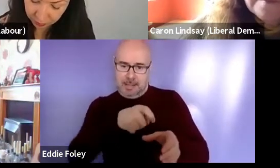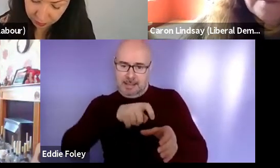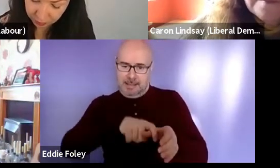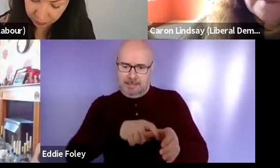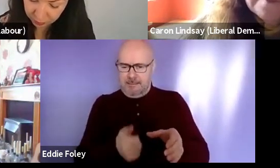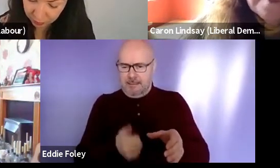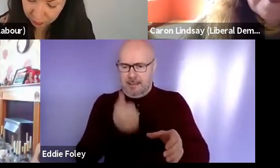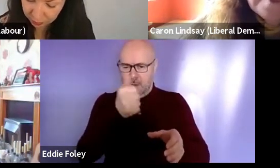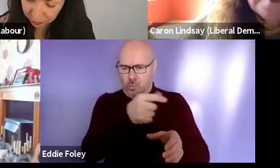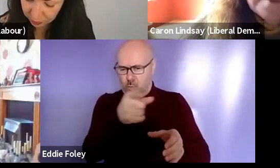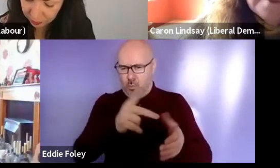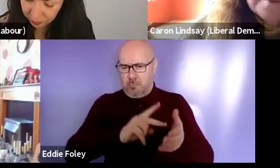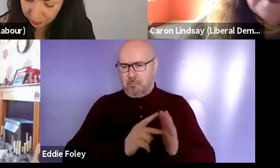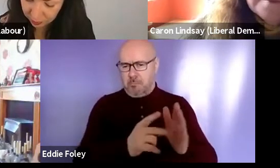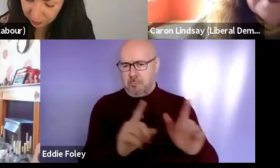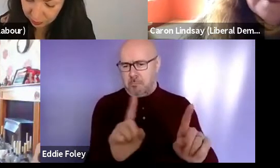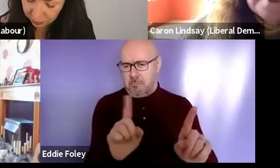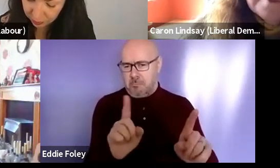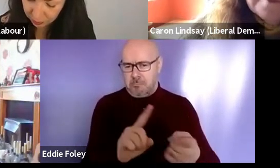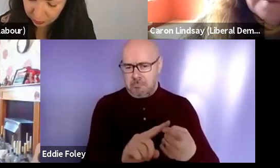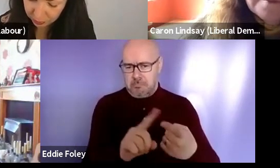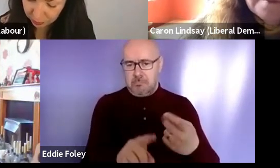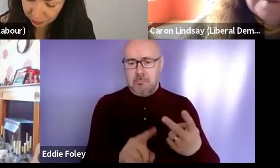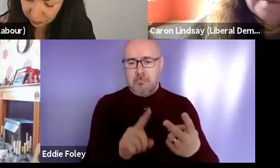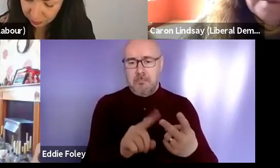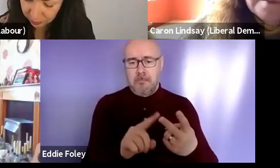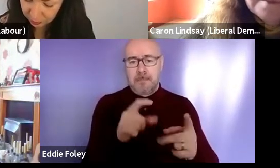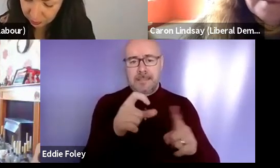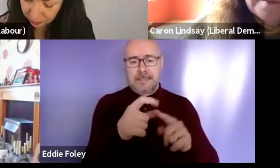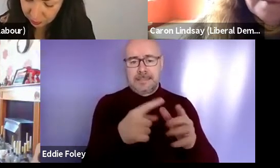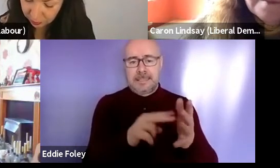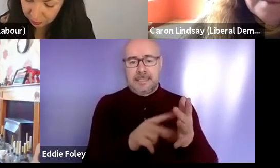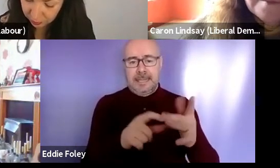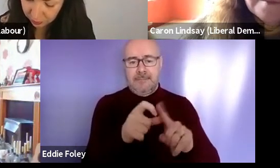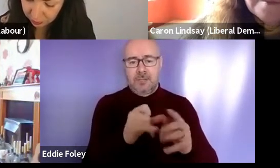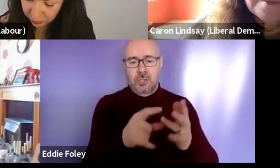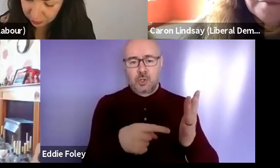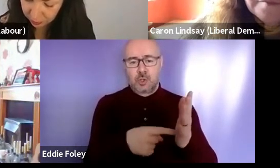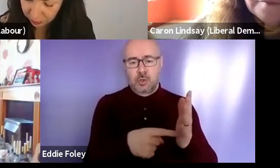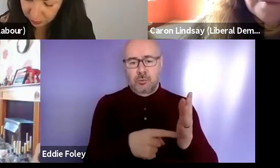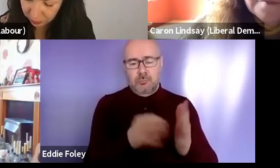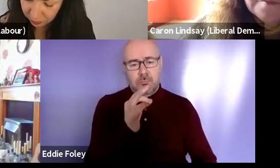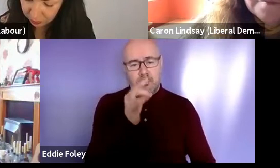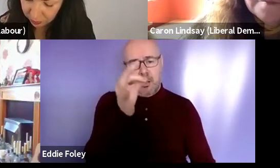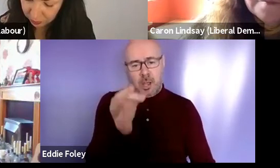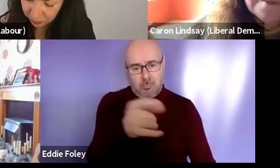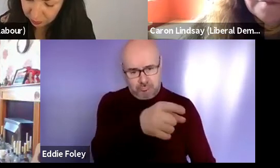question, I don't know the detail behind it, from David Scott, but what's your thoughts on supported